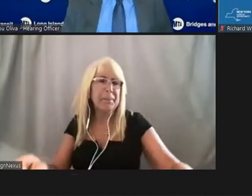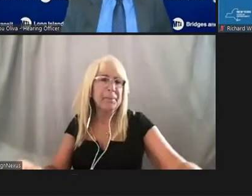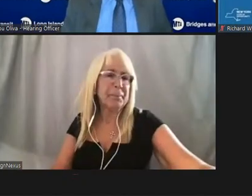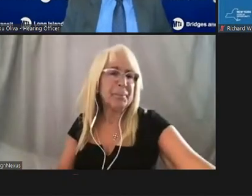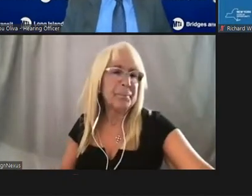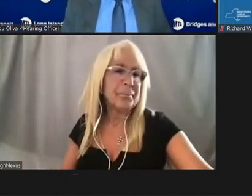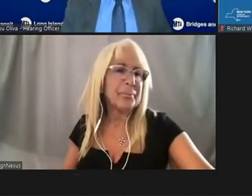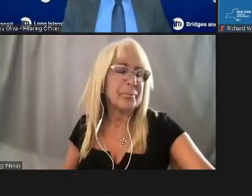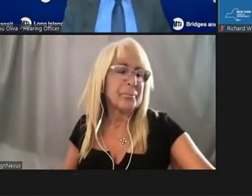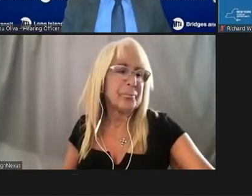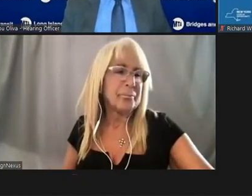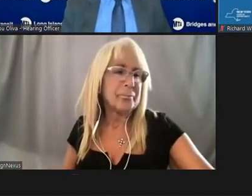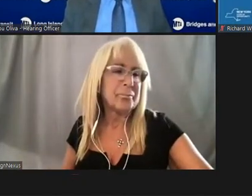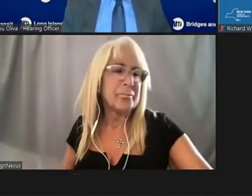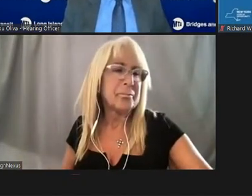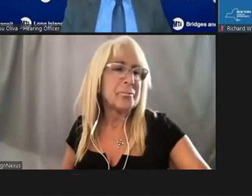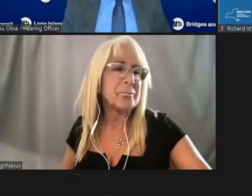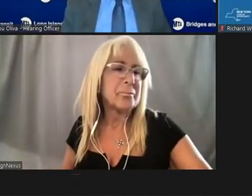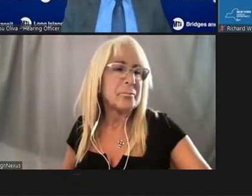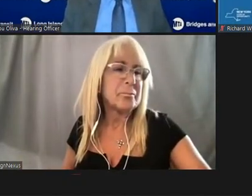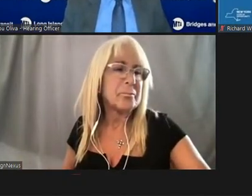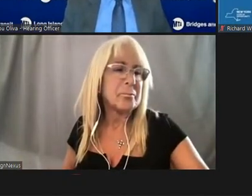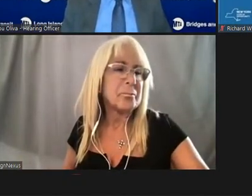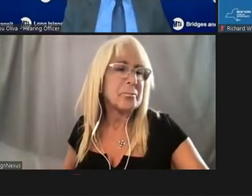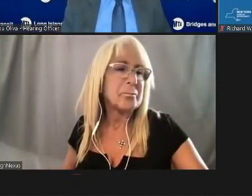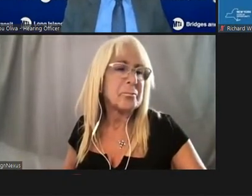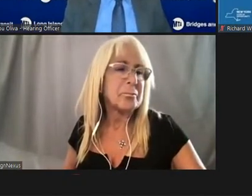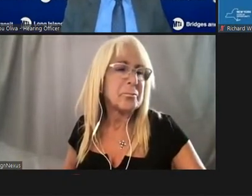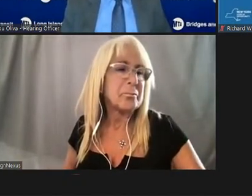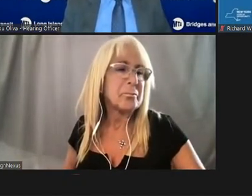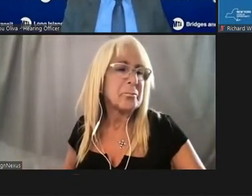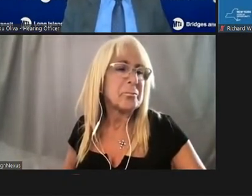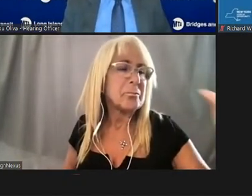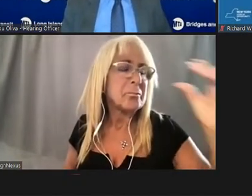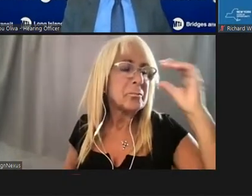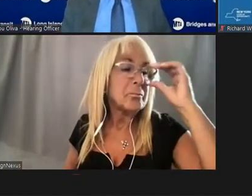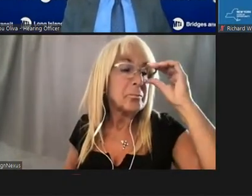is say your Baptiste fought by Wayne chin